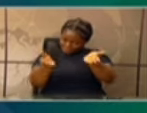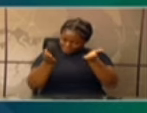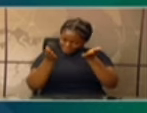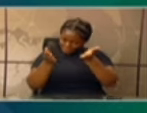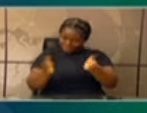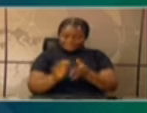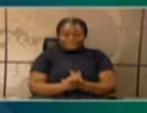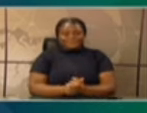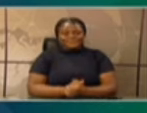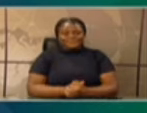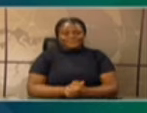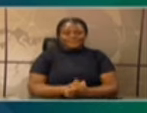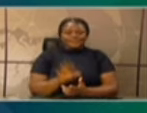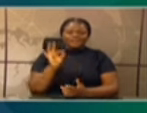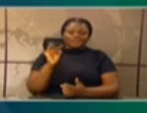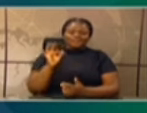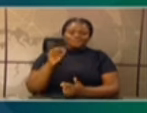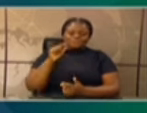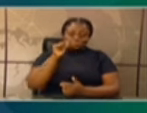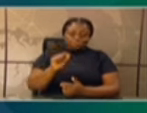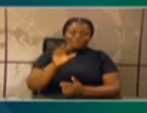So the 19.5